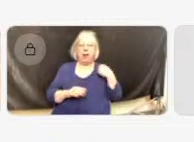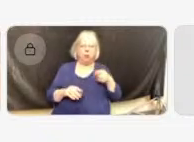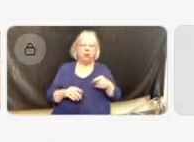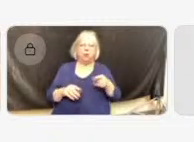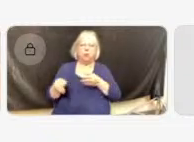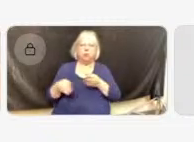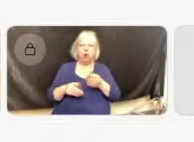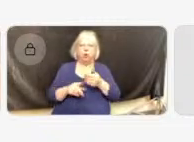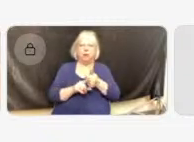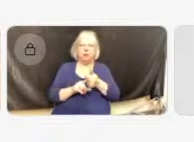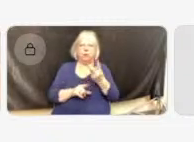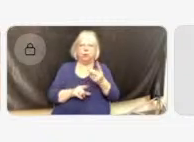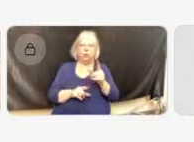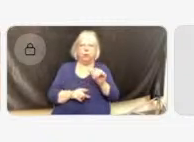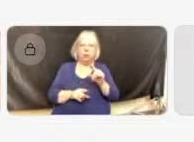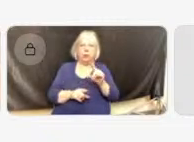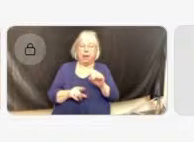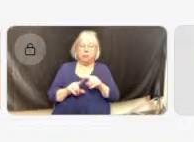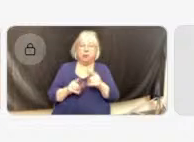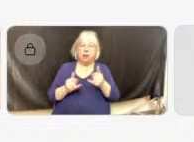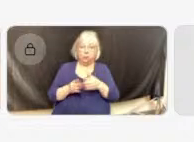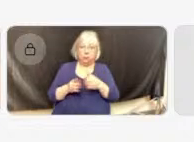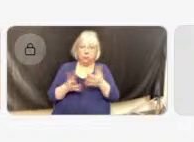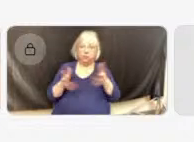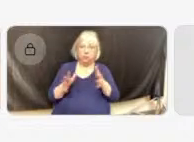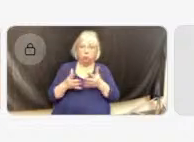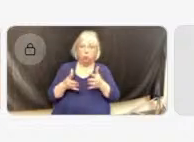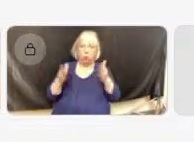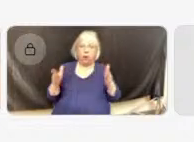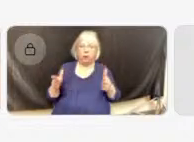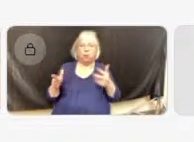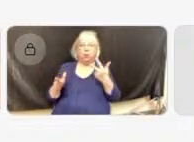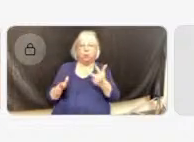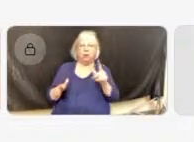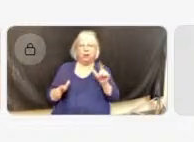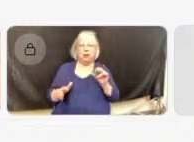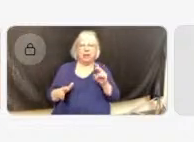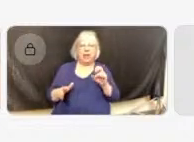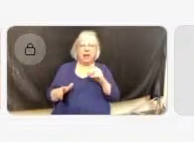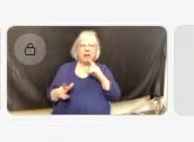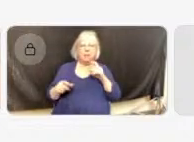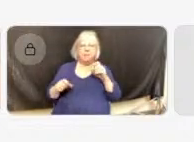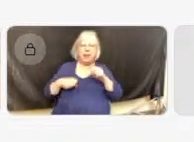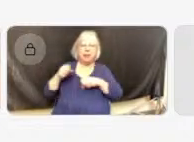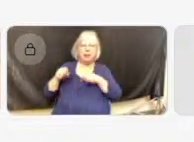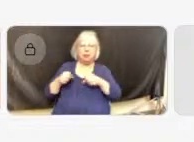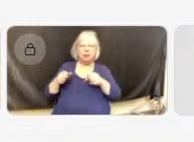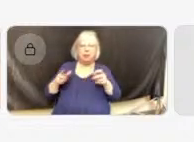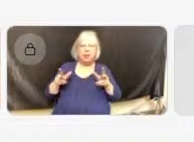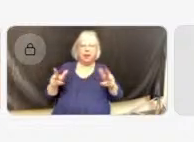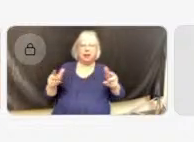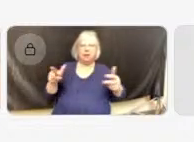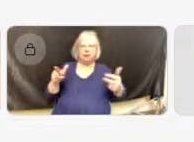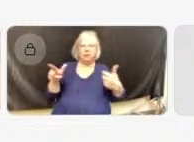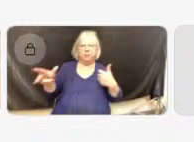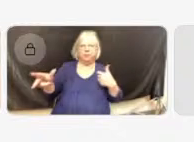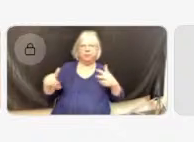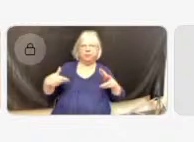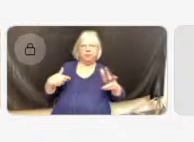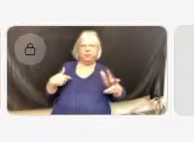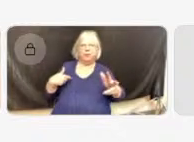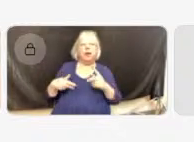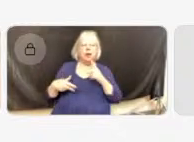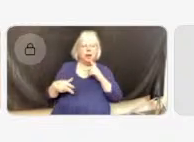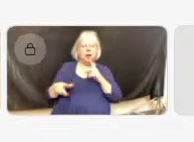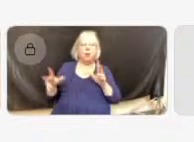widened. It is now a 3-lane road with bicycle lanes on both sides, class 2 bicycle lanes,